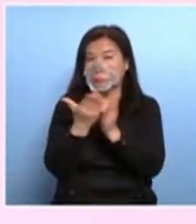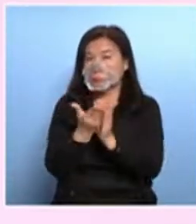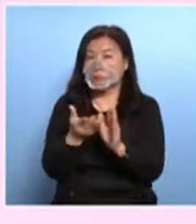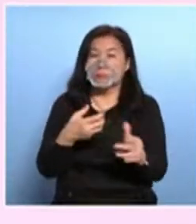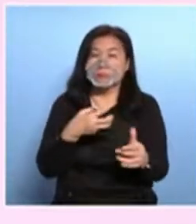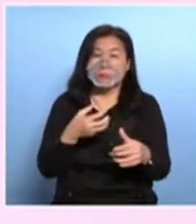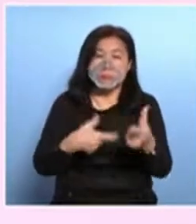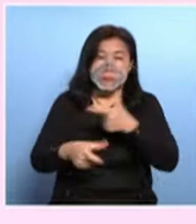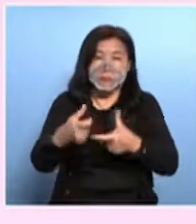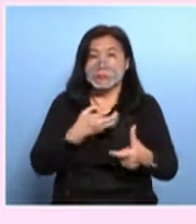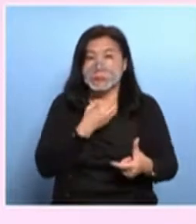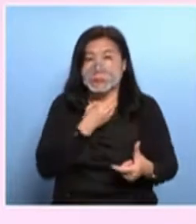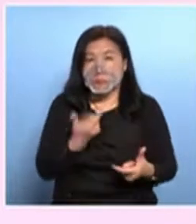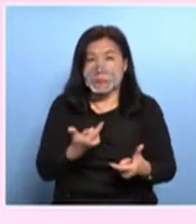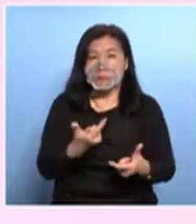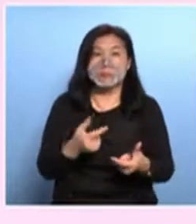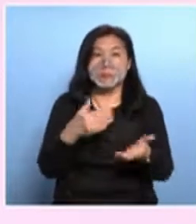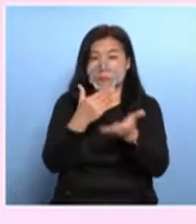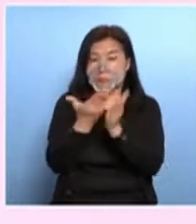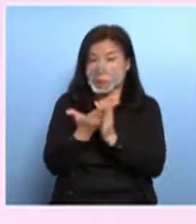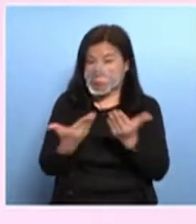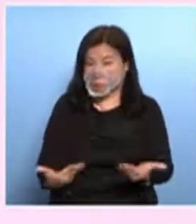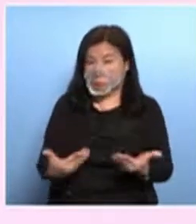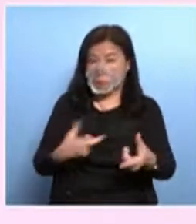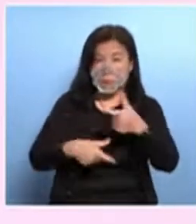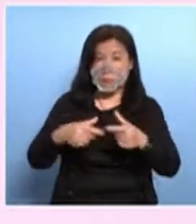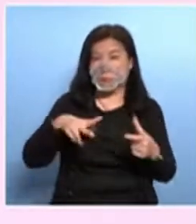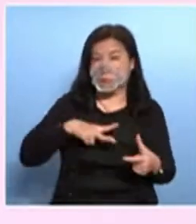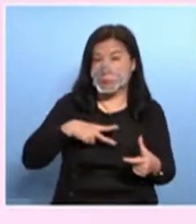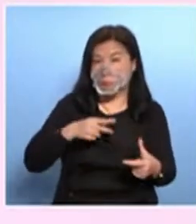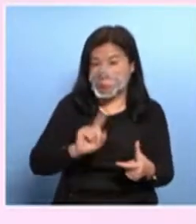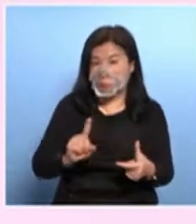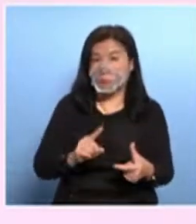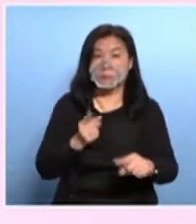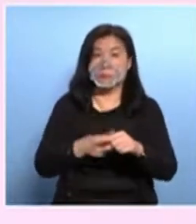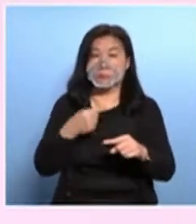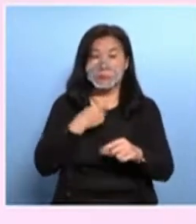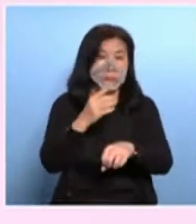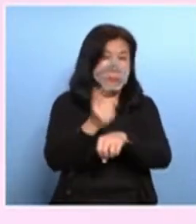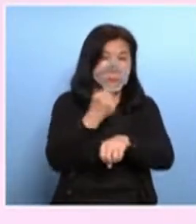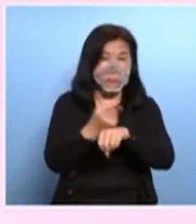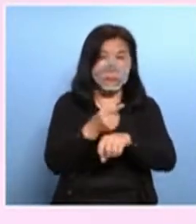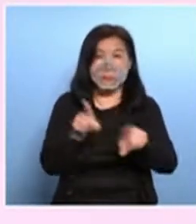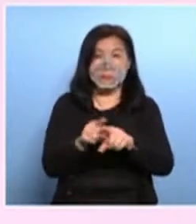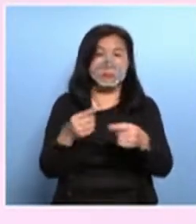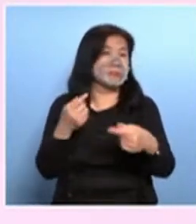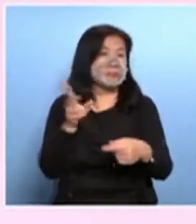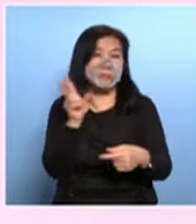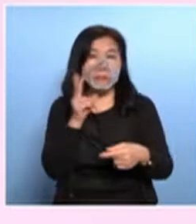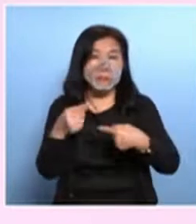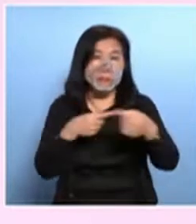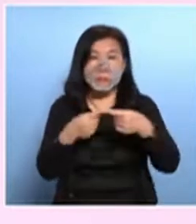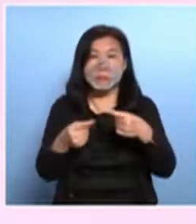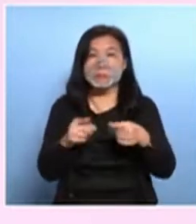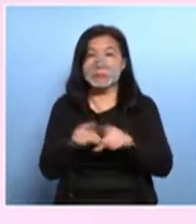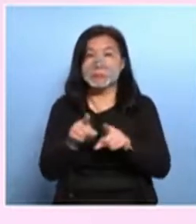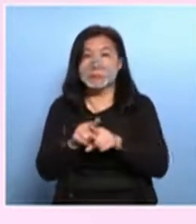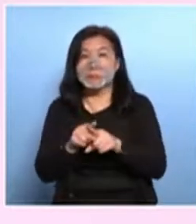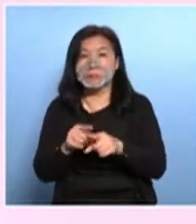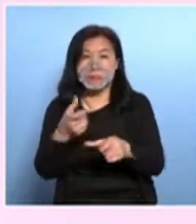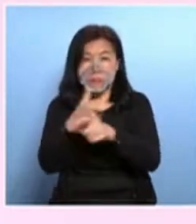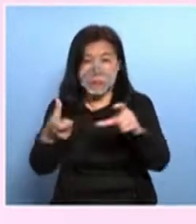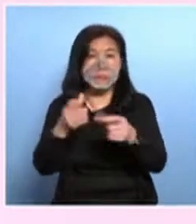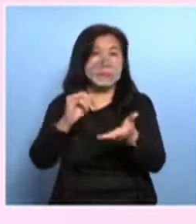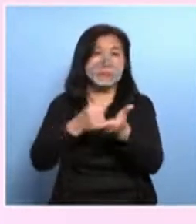and individuals are generally under considerable financial pressure. Having regard to the current economic situation, I believe that this is still